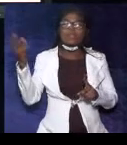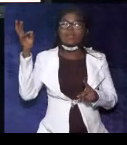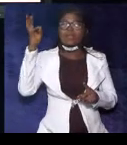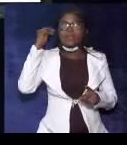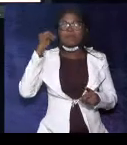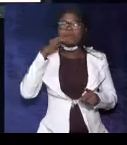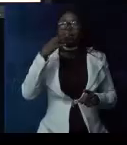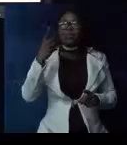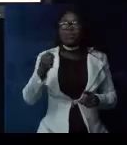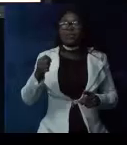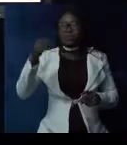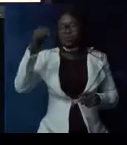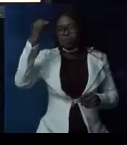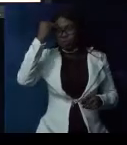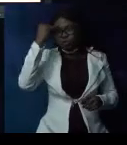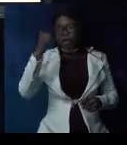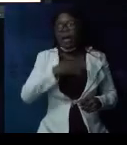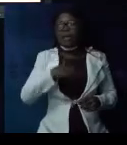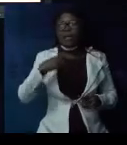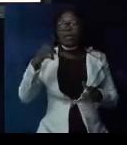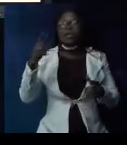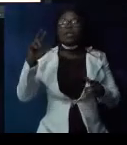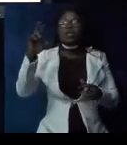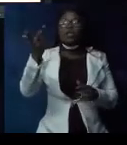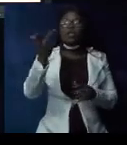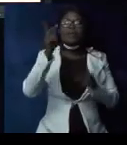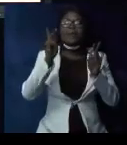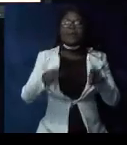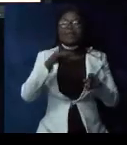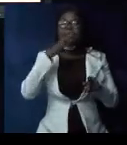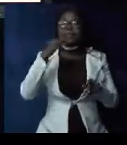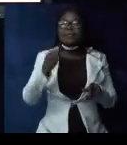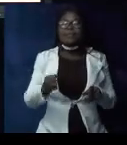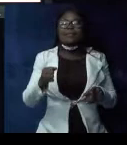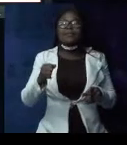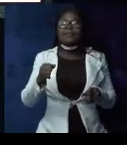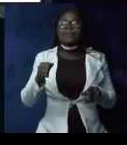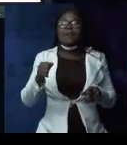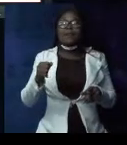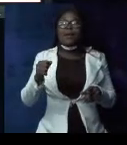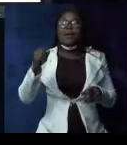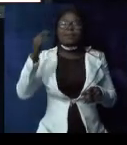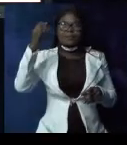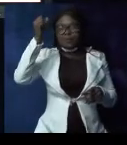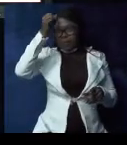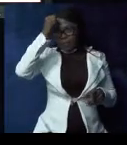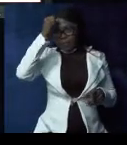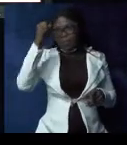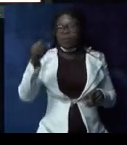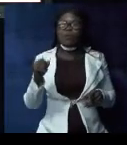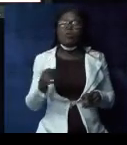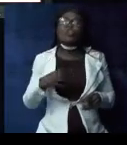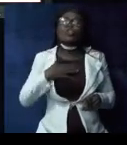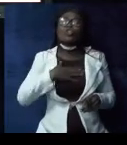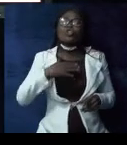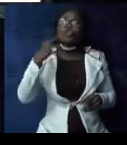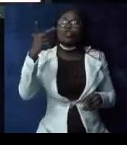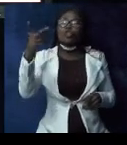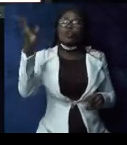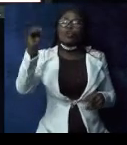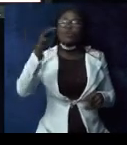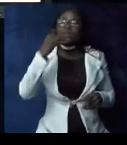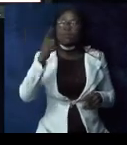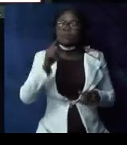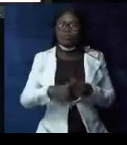John. And the third person is Samuel. Both Samuel and John pleaded with